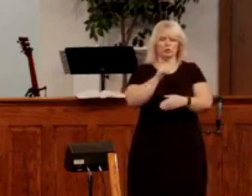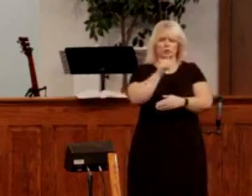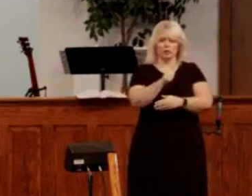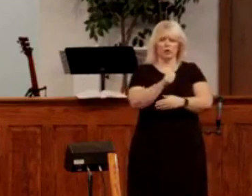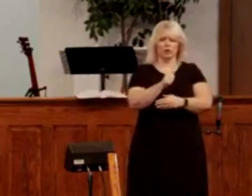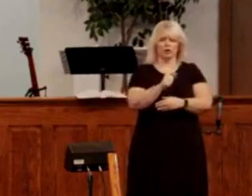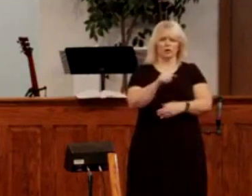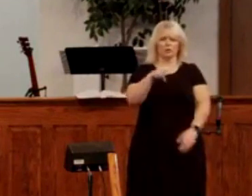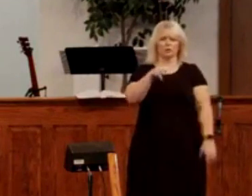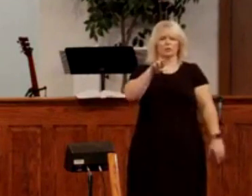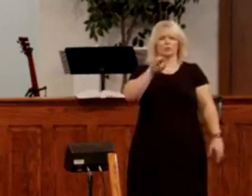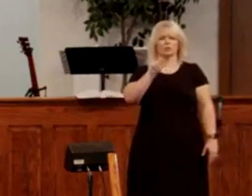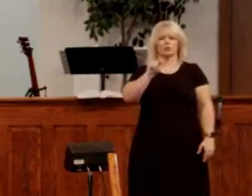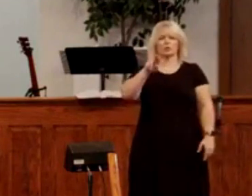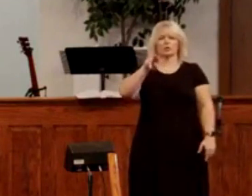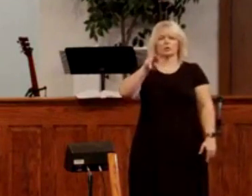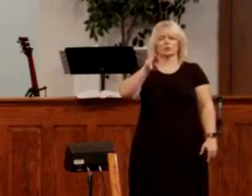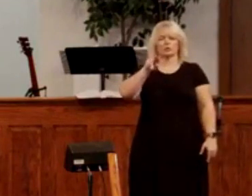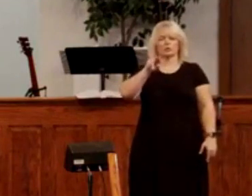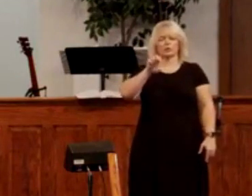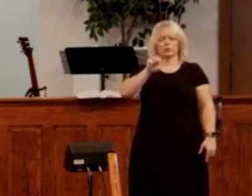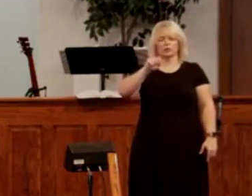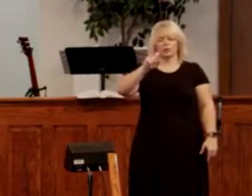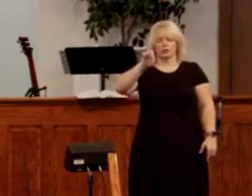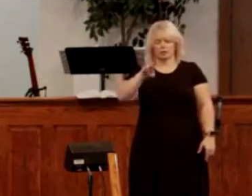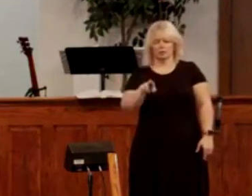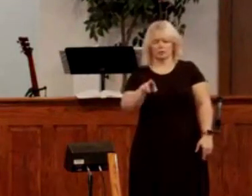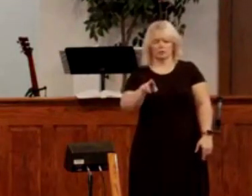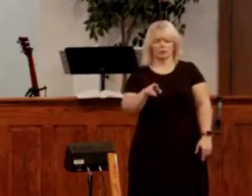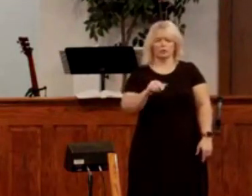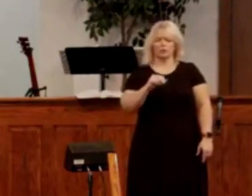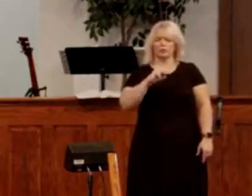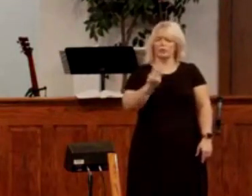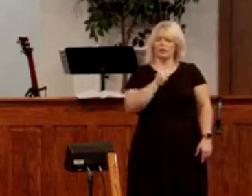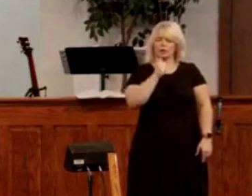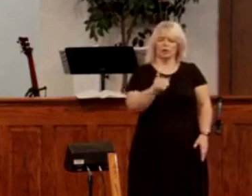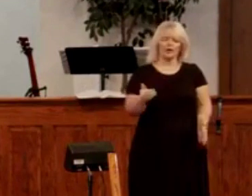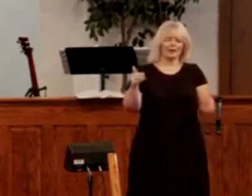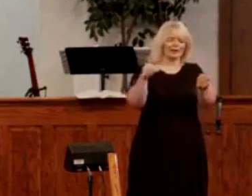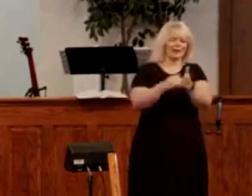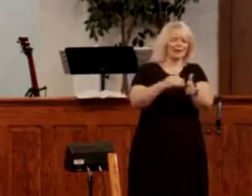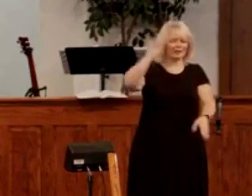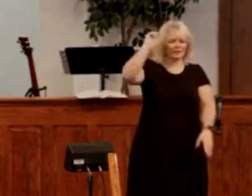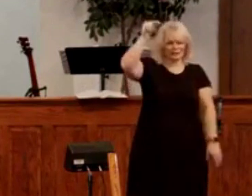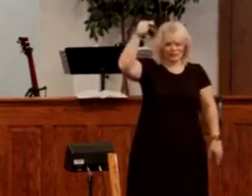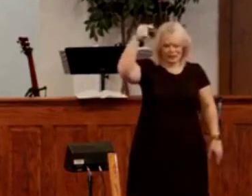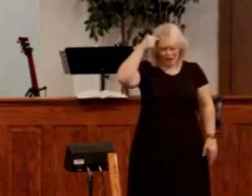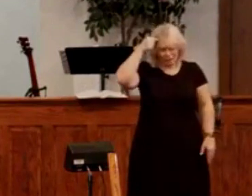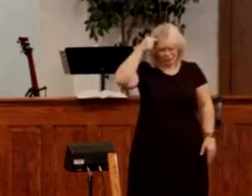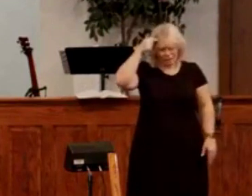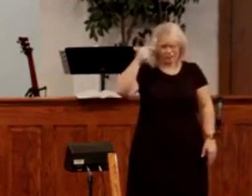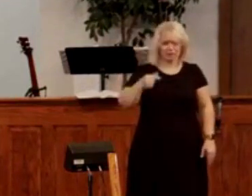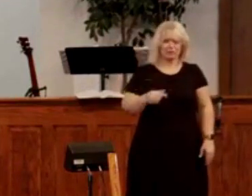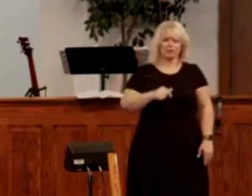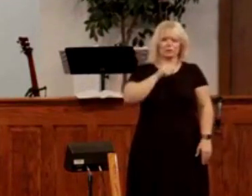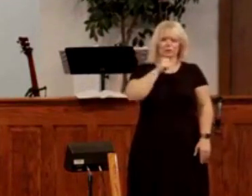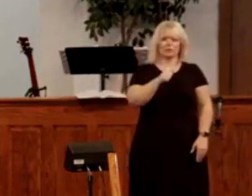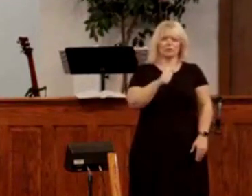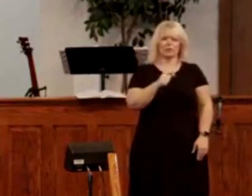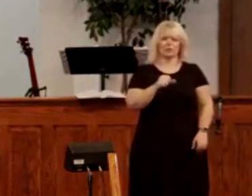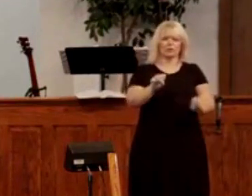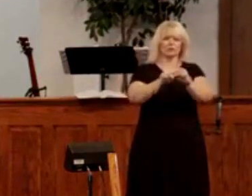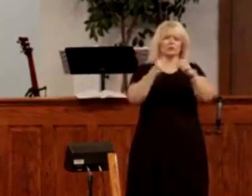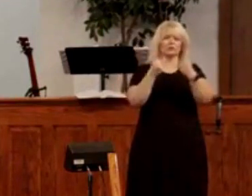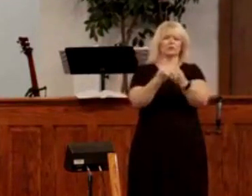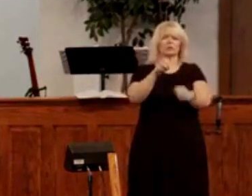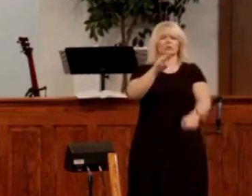protesters. Okay? Christians are not anti-government. Christians are not social media